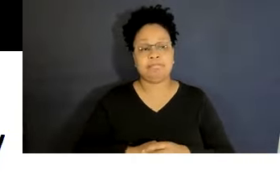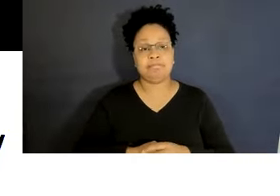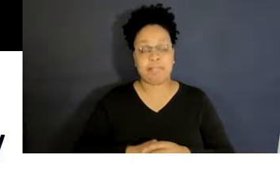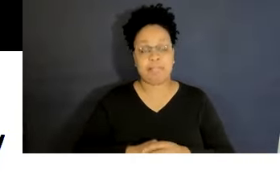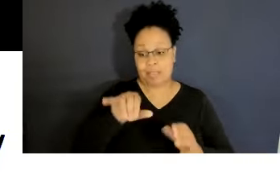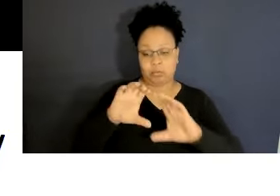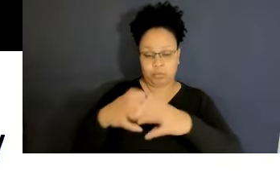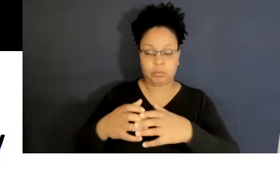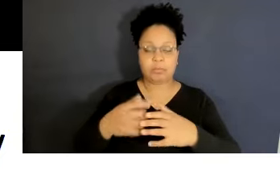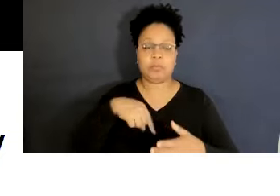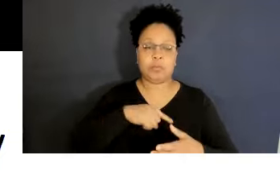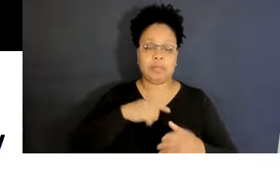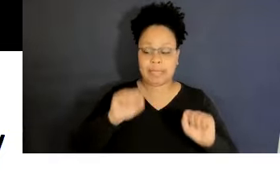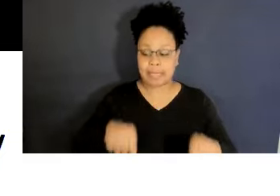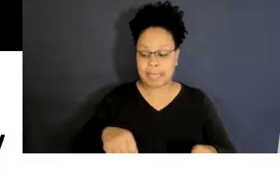group, so that we can